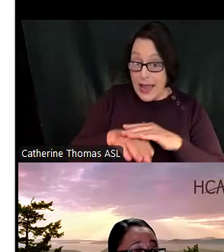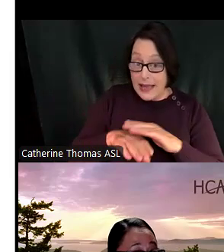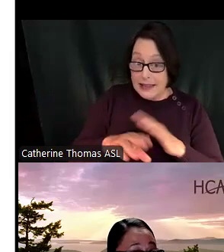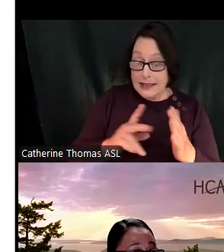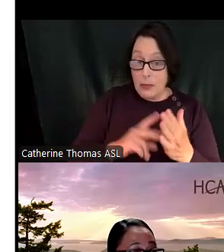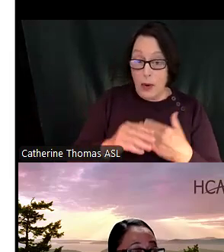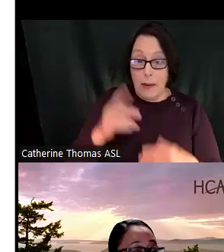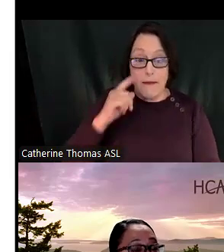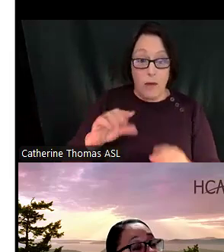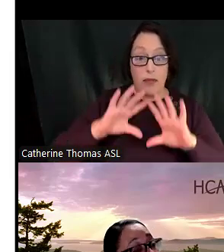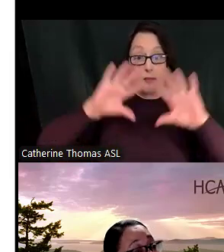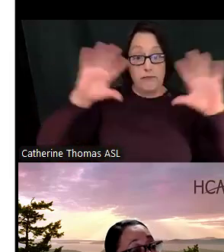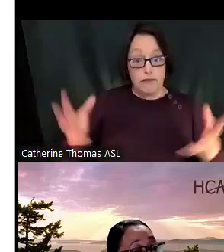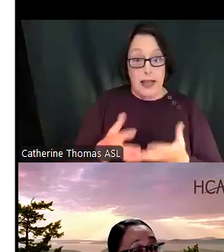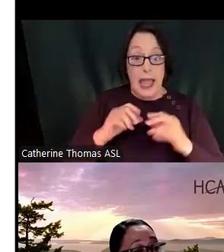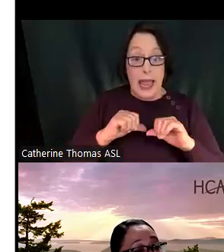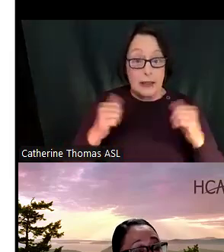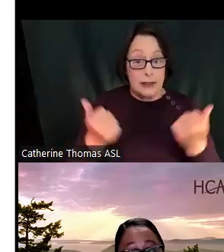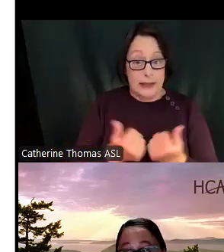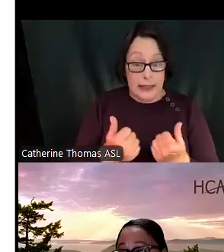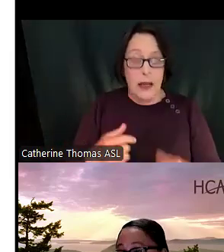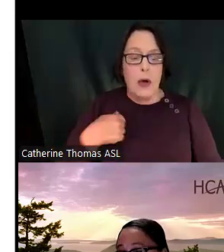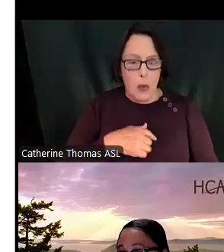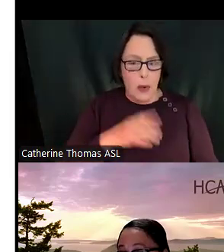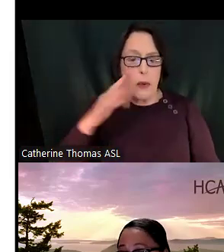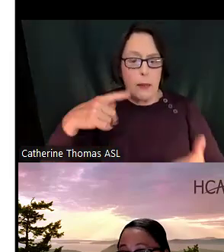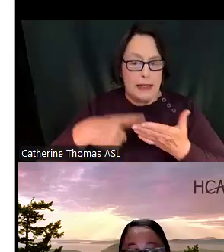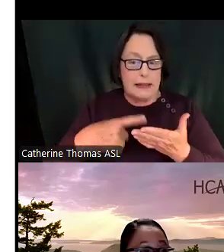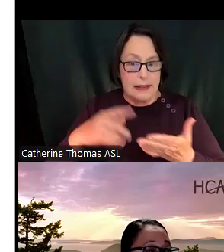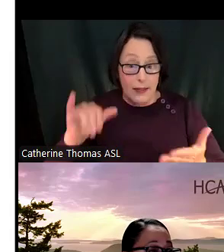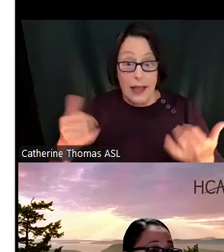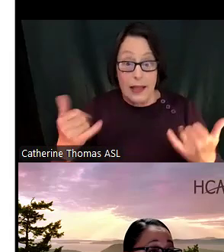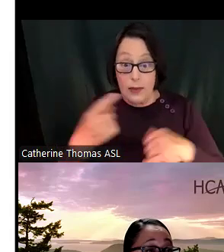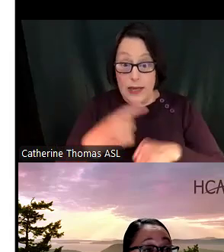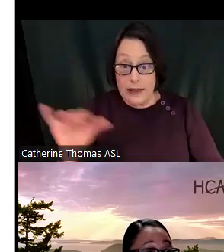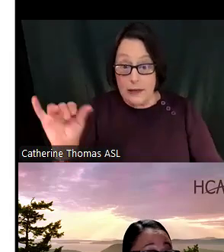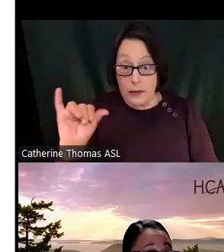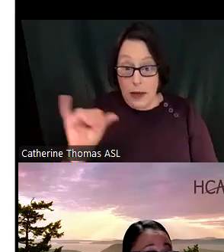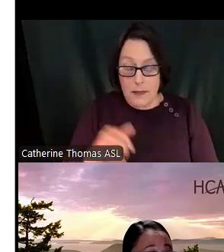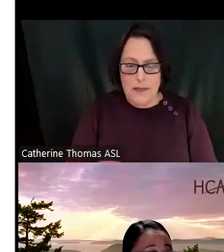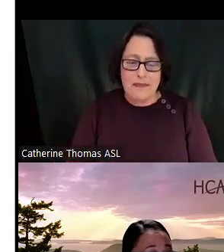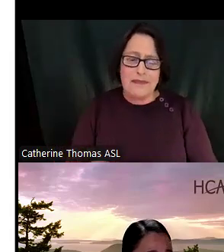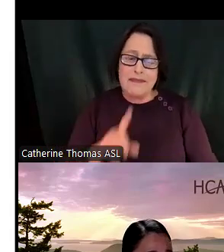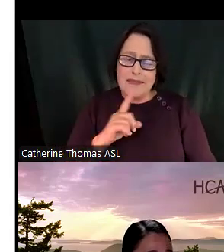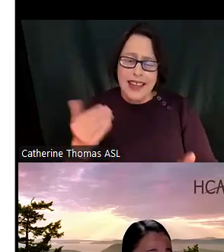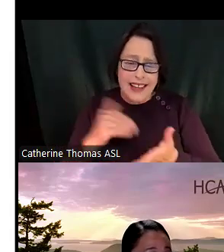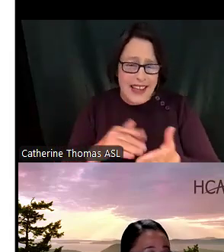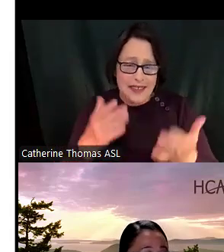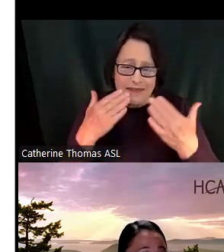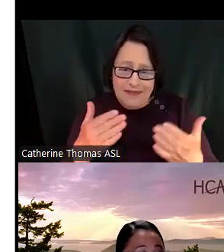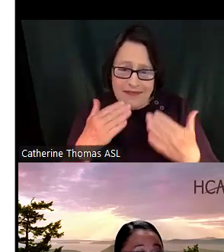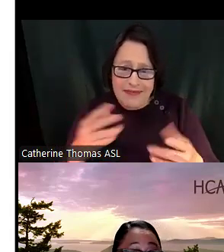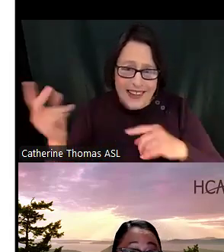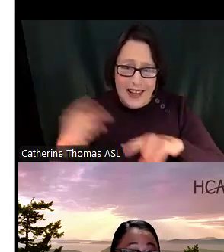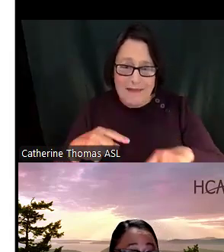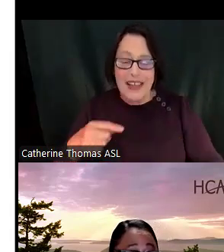for the agency, so we'll be covering that today as well. Again, appreciate you all coming, and as you can